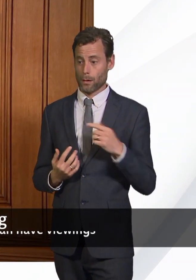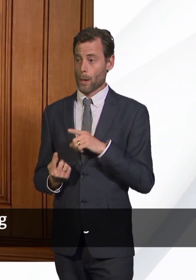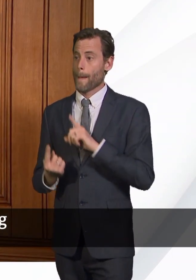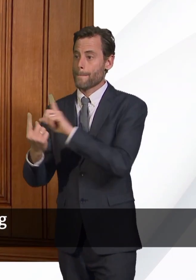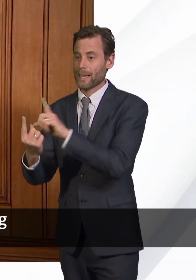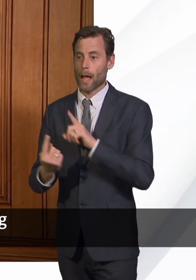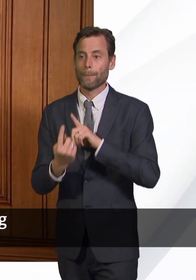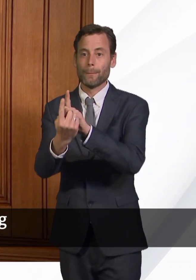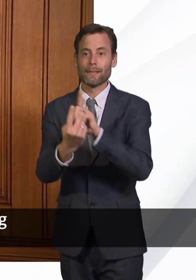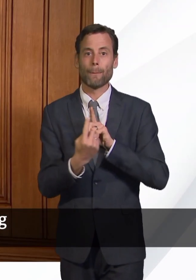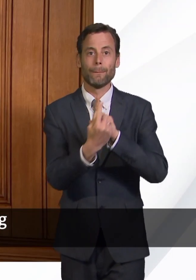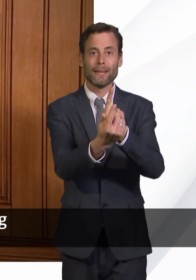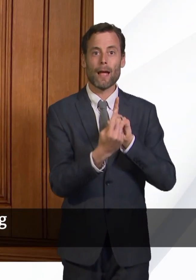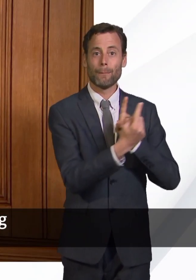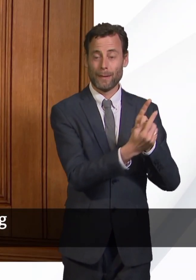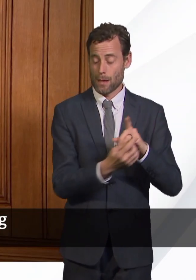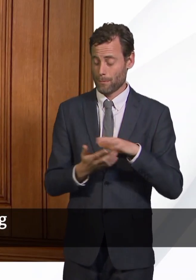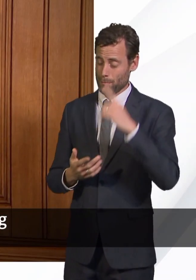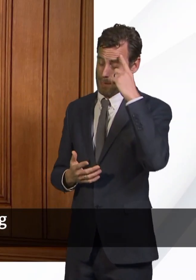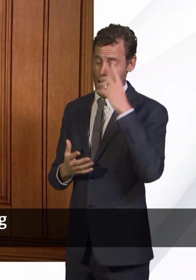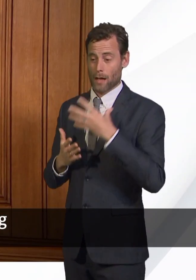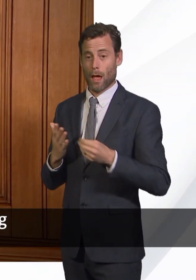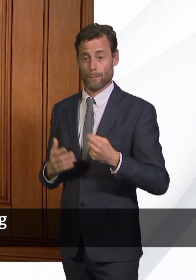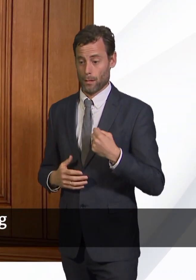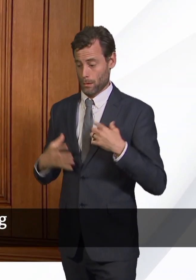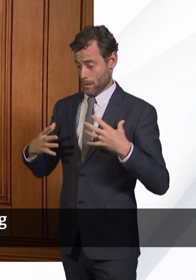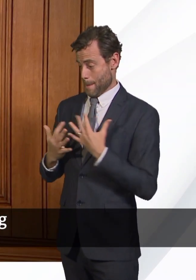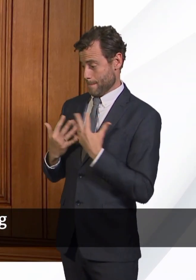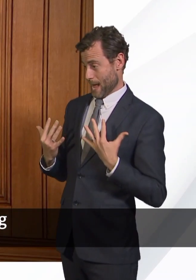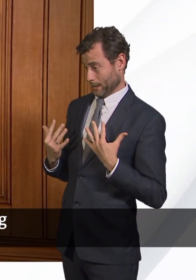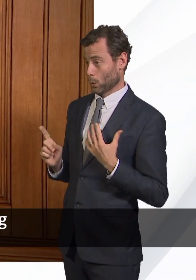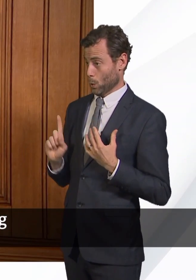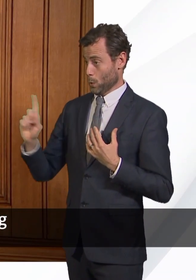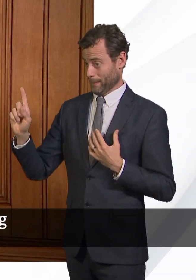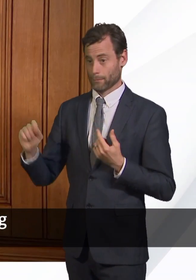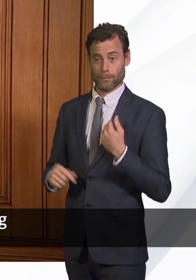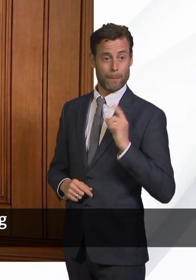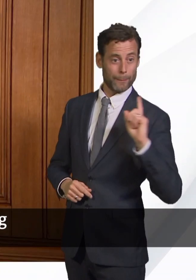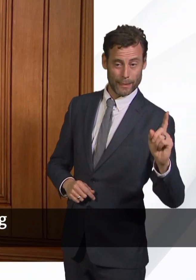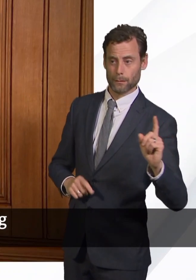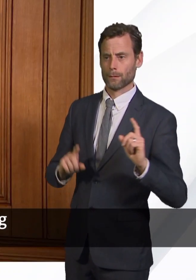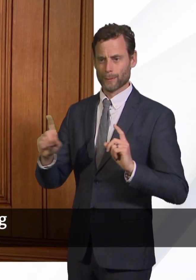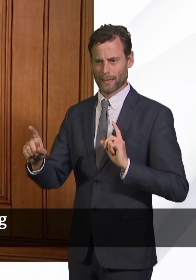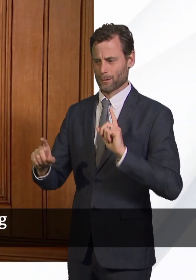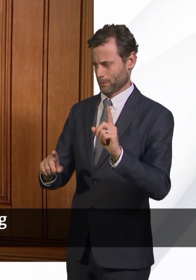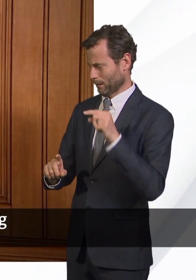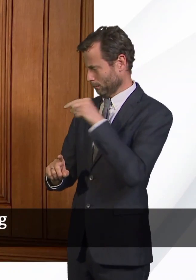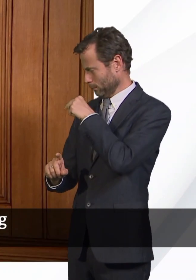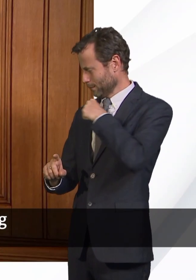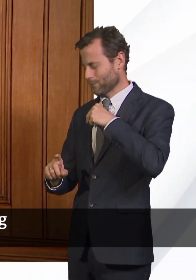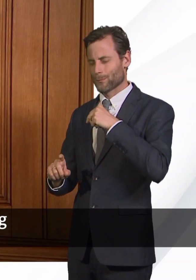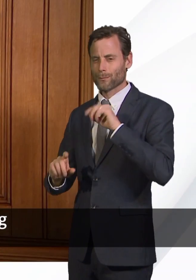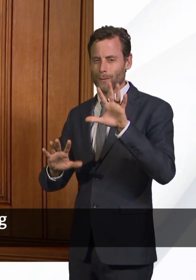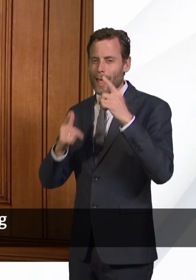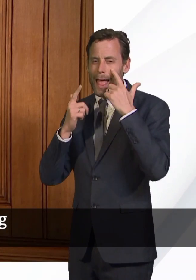you end up effectively with quite a large gathering, even if it's just 2 families meeting. And I think it's really important that we think